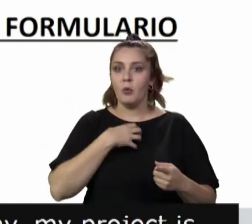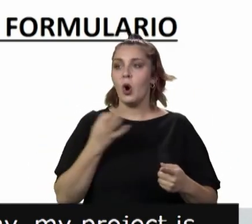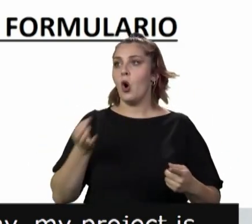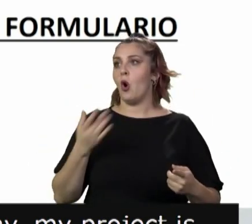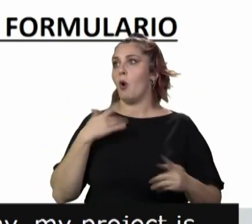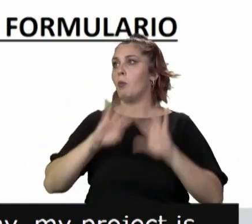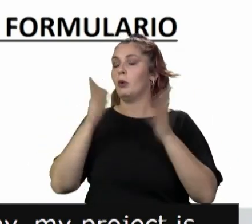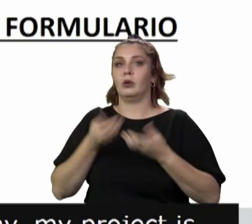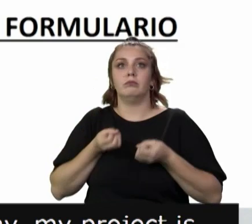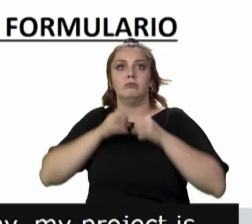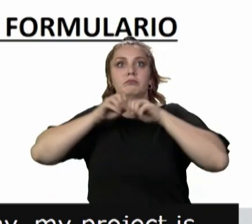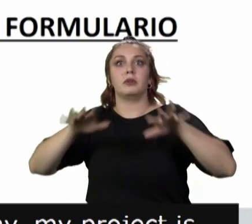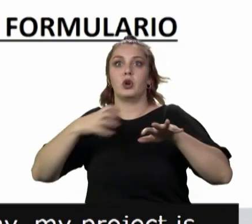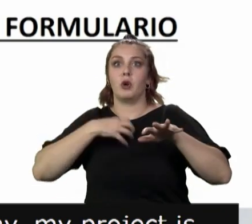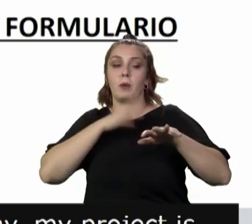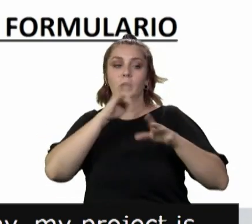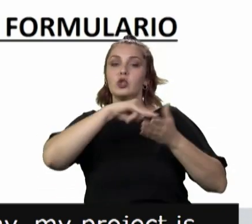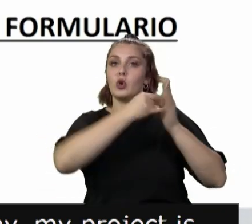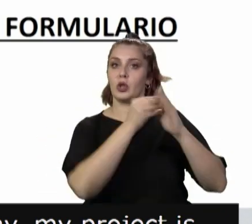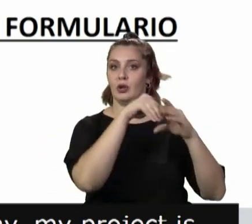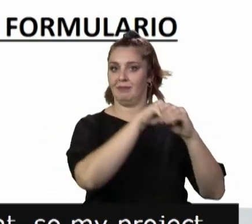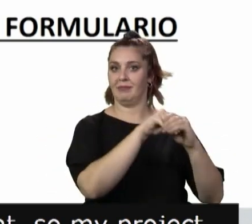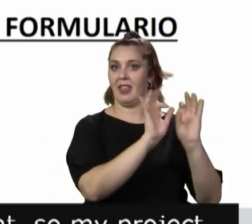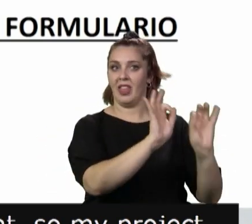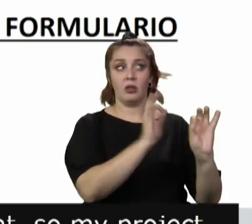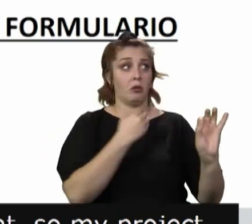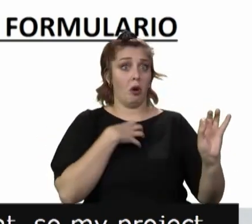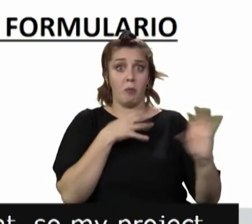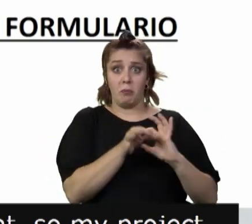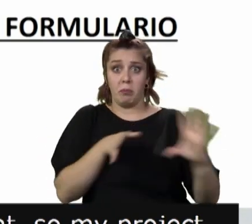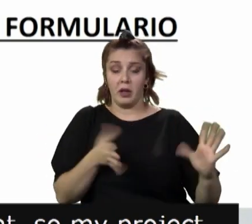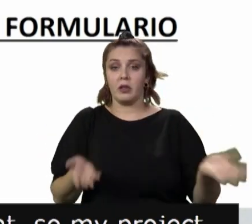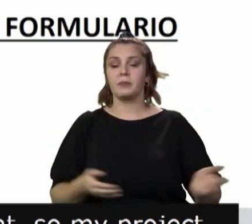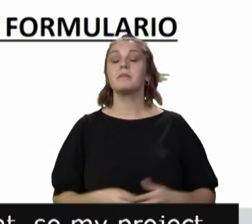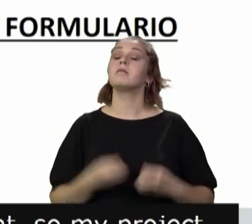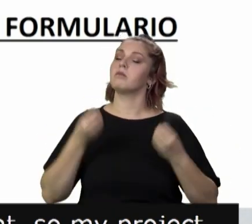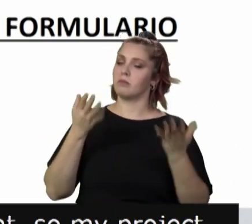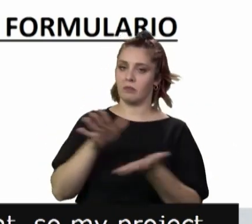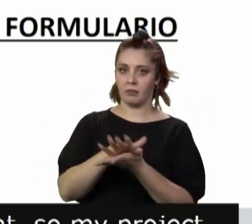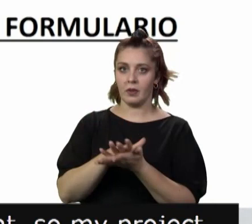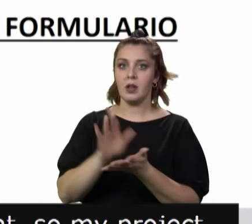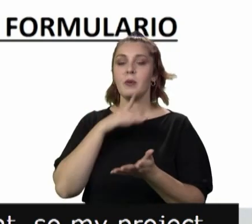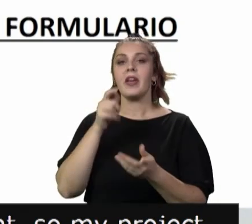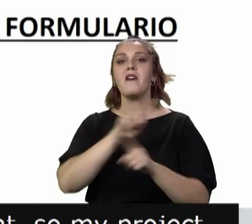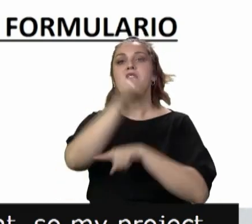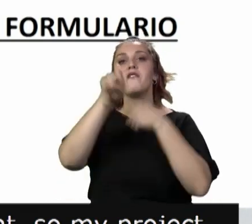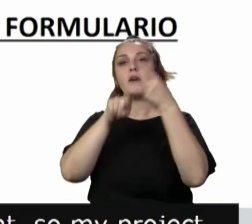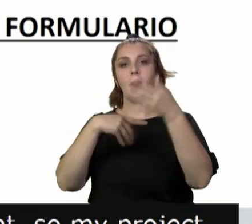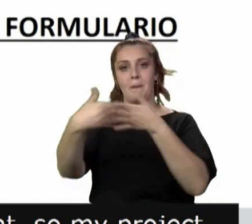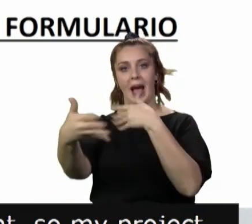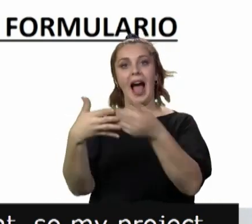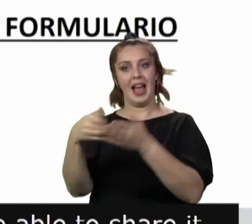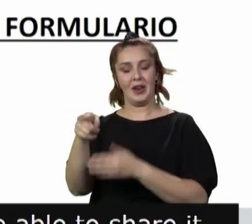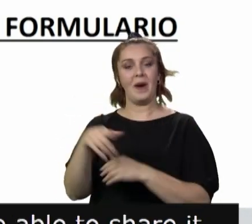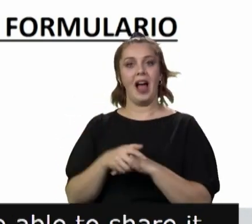be a part of the mapping tool, and I won't be able to share it with everyone. Well, we will